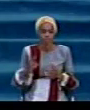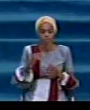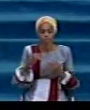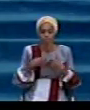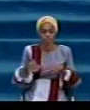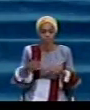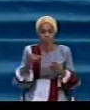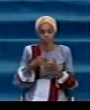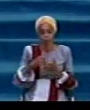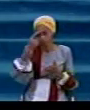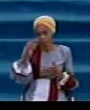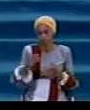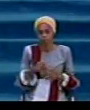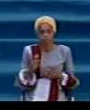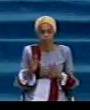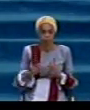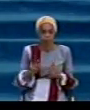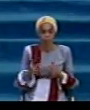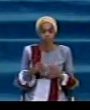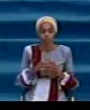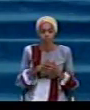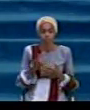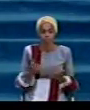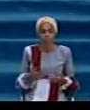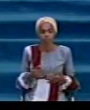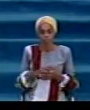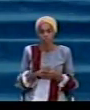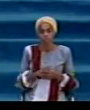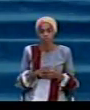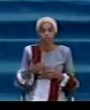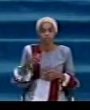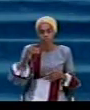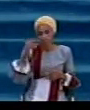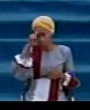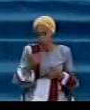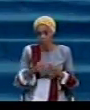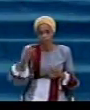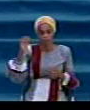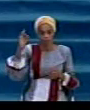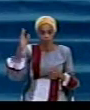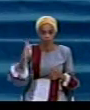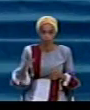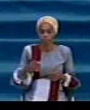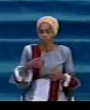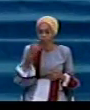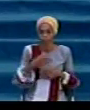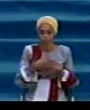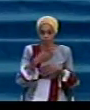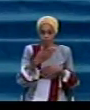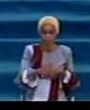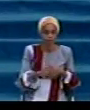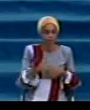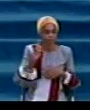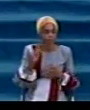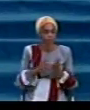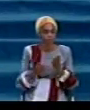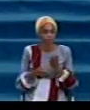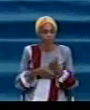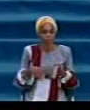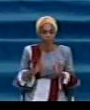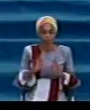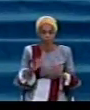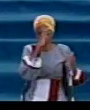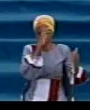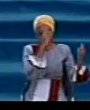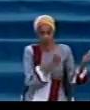me. It didn't happen there. But I remember pastor saying, after the crusade, let your faith be high. Something can still happen. So